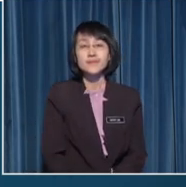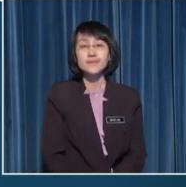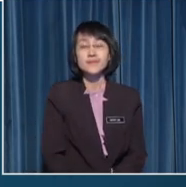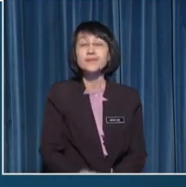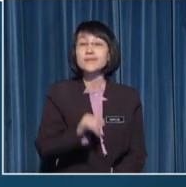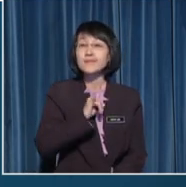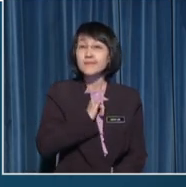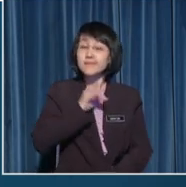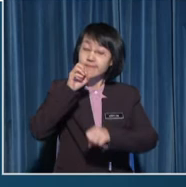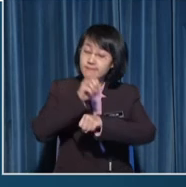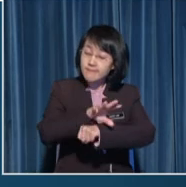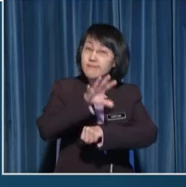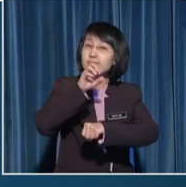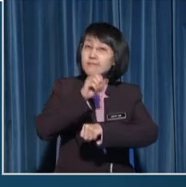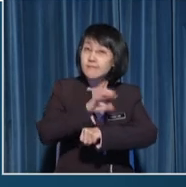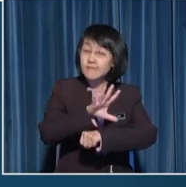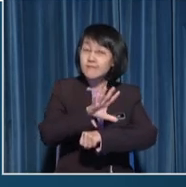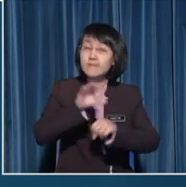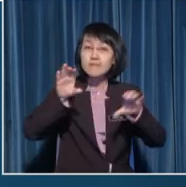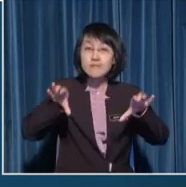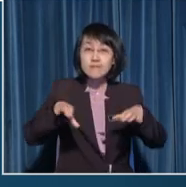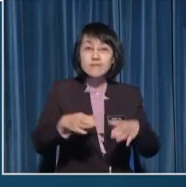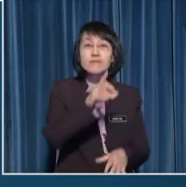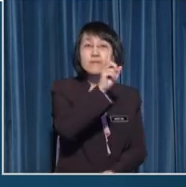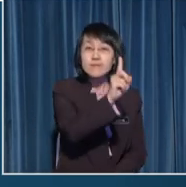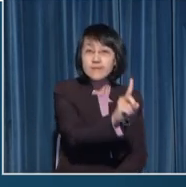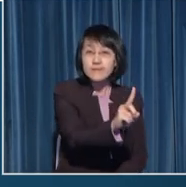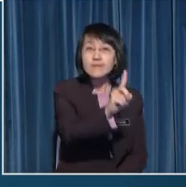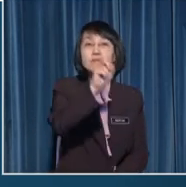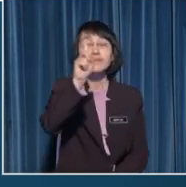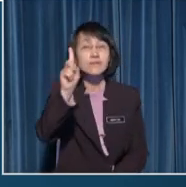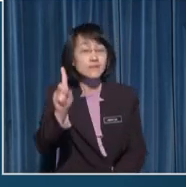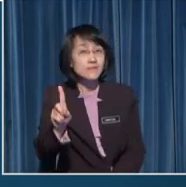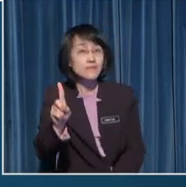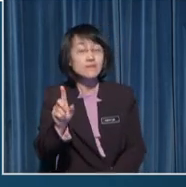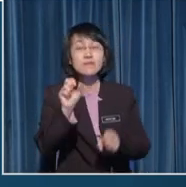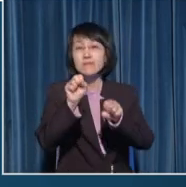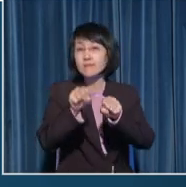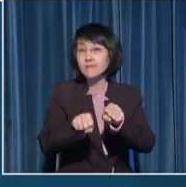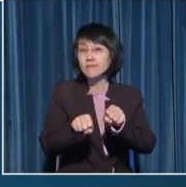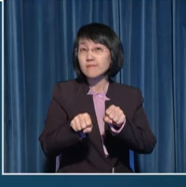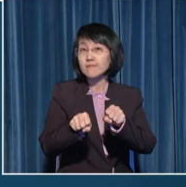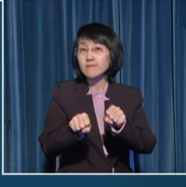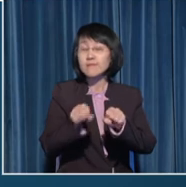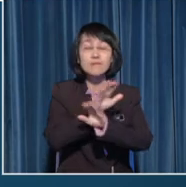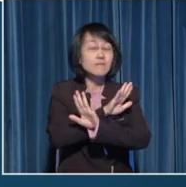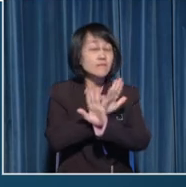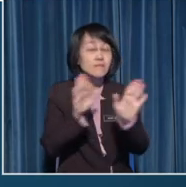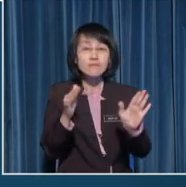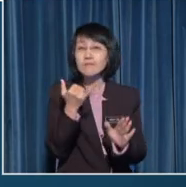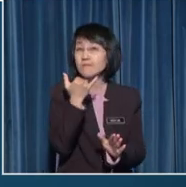I would advise you to make it one by one in order to avoid